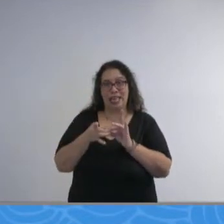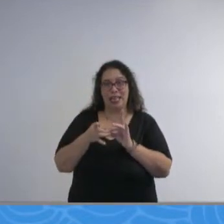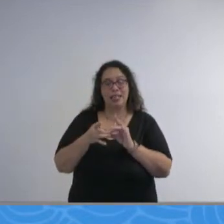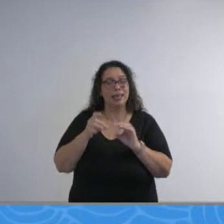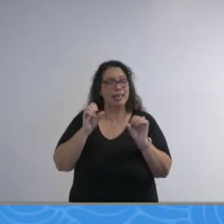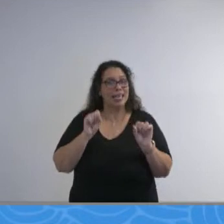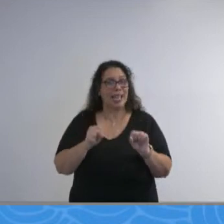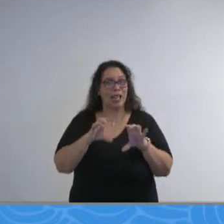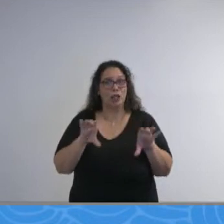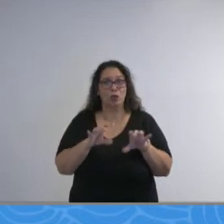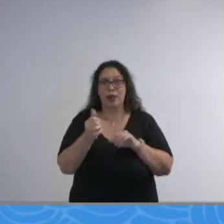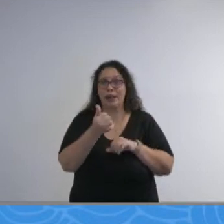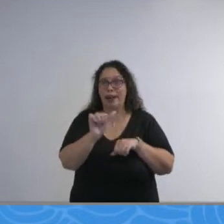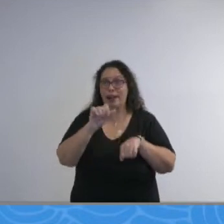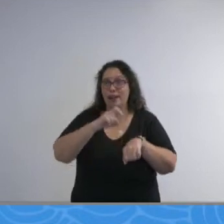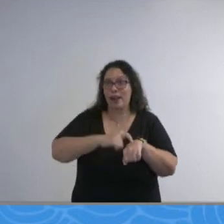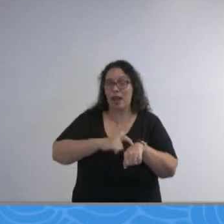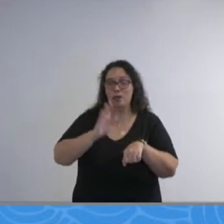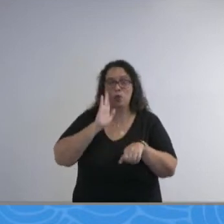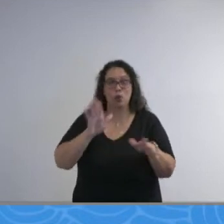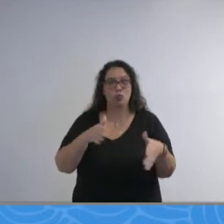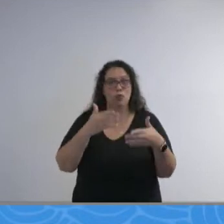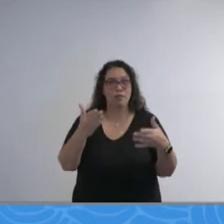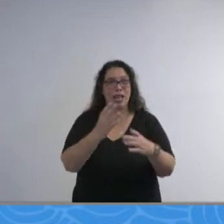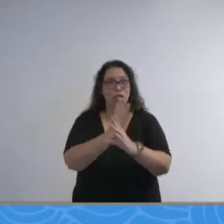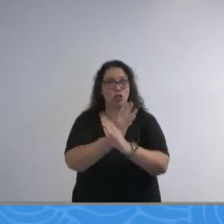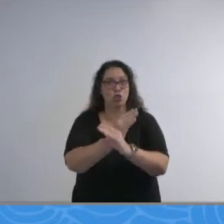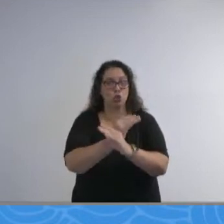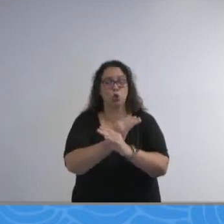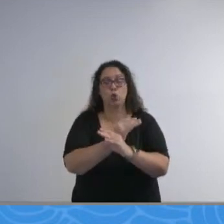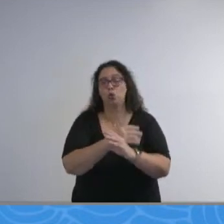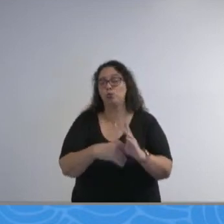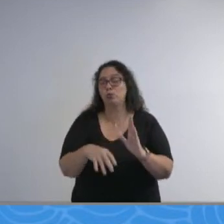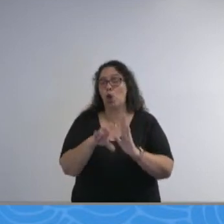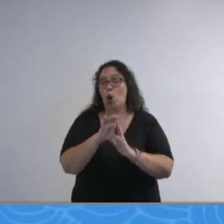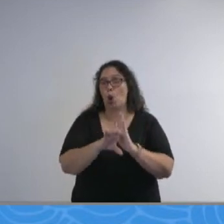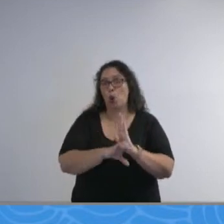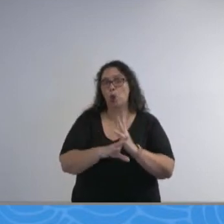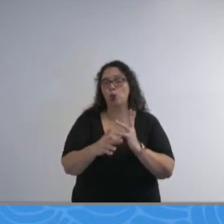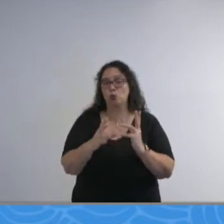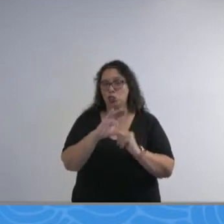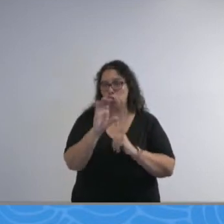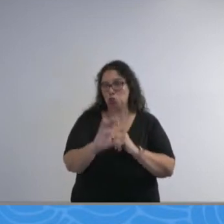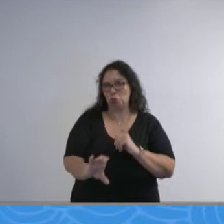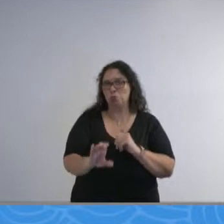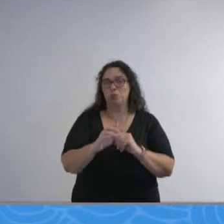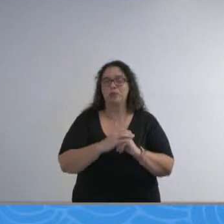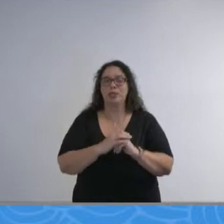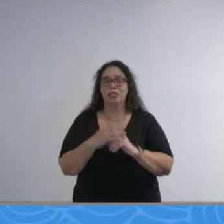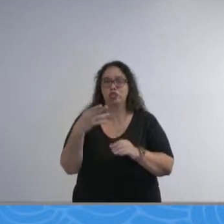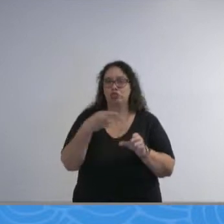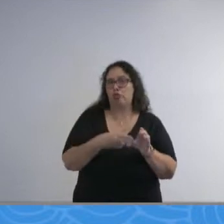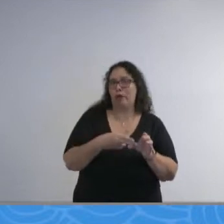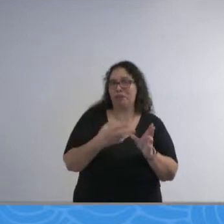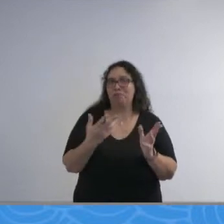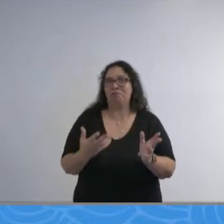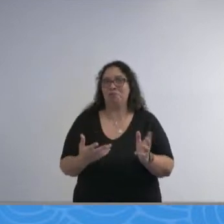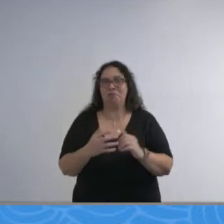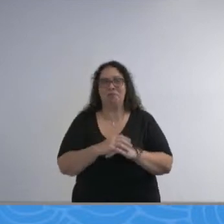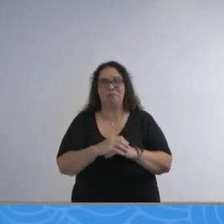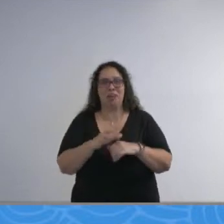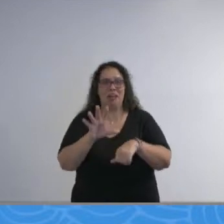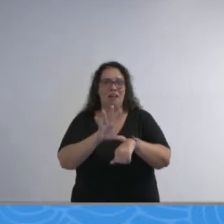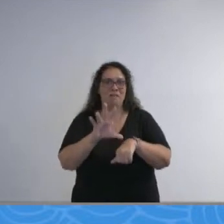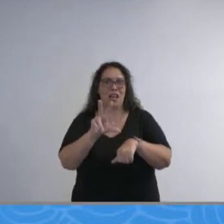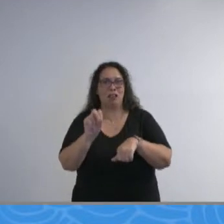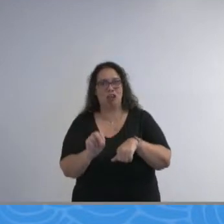at any time and it'll provide you with the Zoom code to use to then join once the meeting occurs. So they're all from 5:30